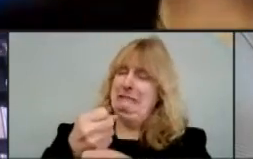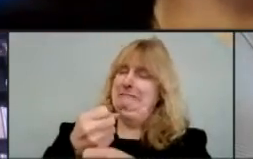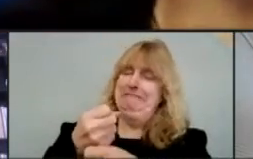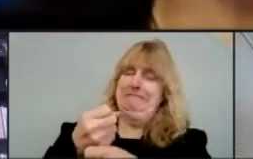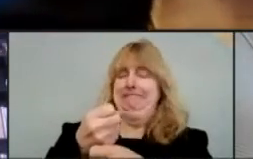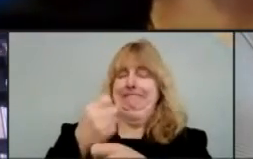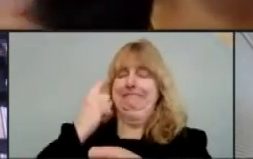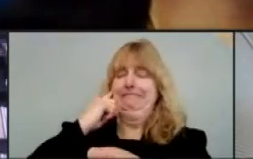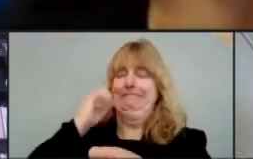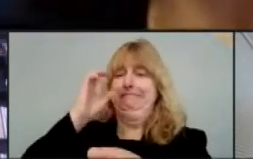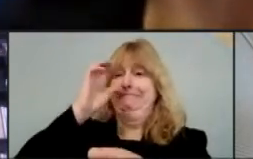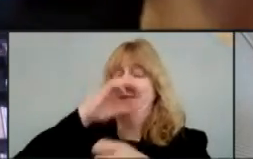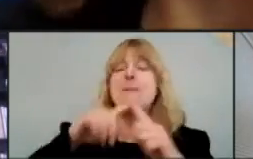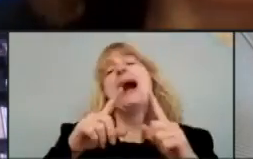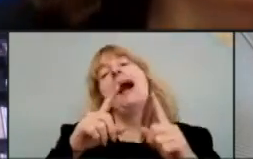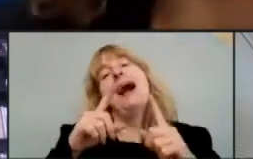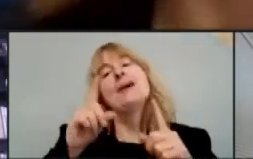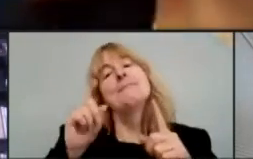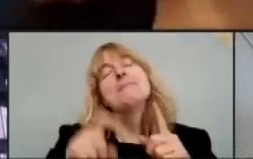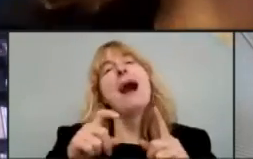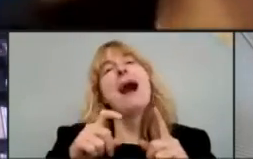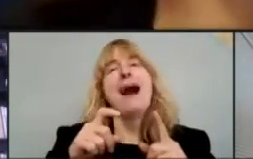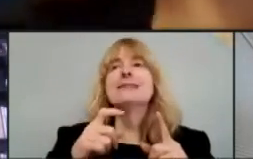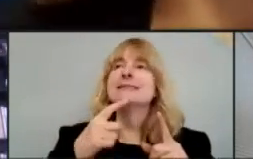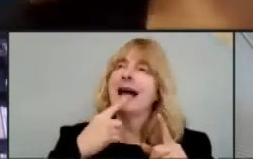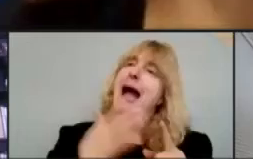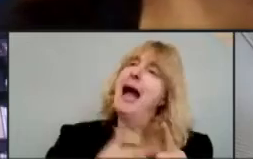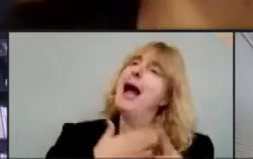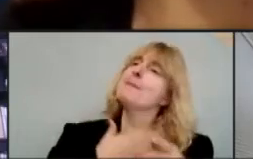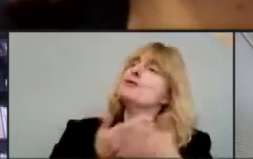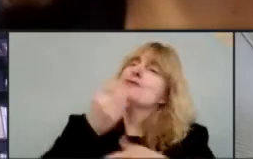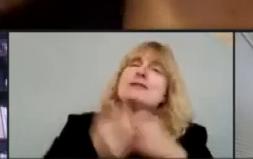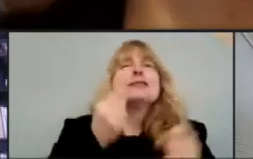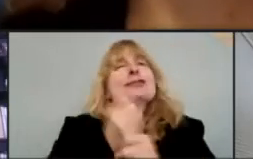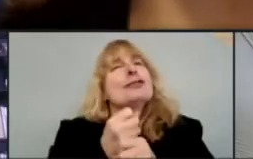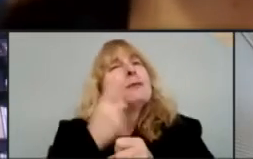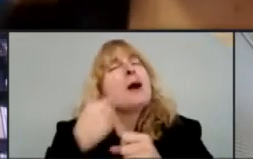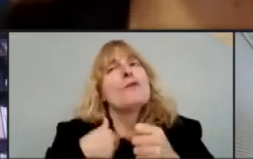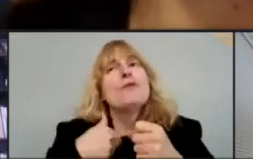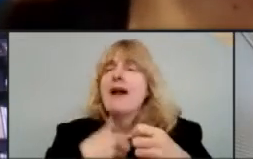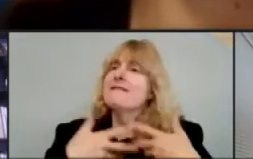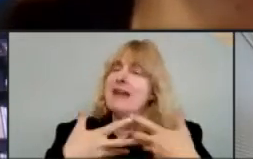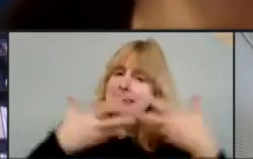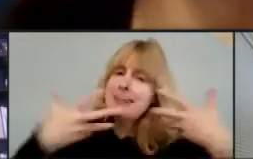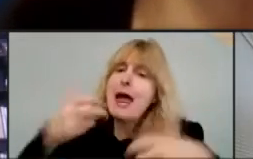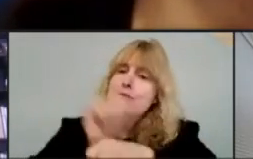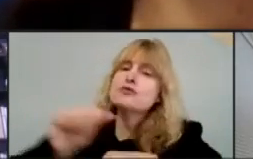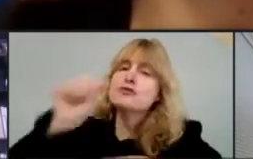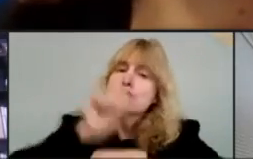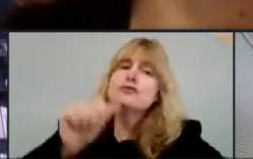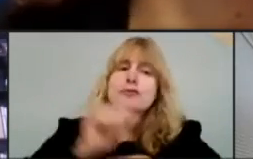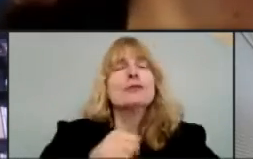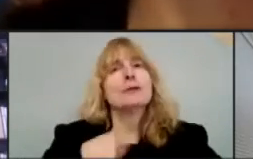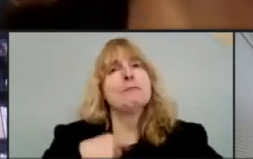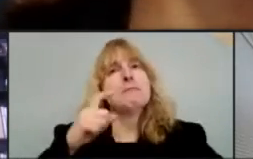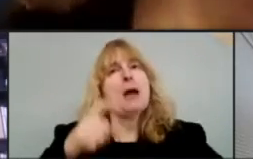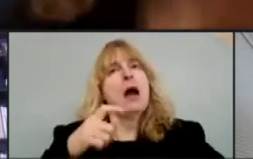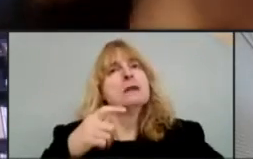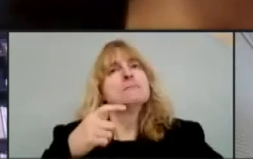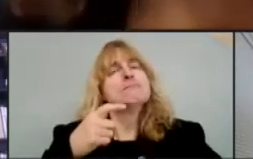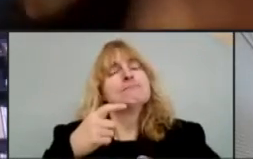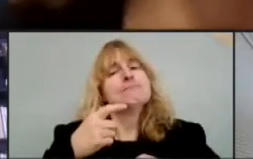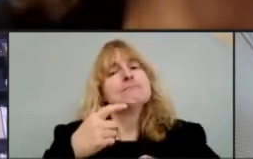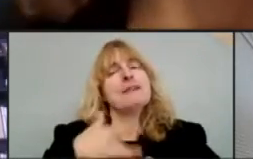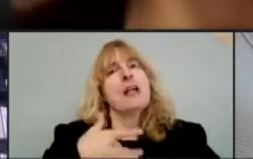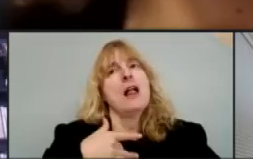have to do that with some joy and some laughter, because we got a lot of work to do. And so I would love for you to take some time, give